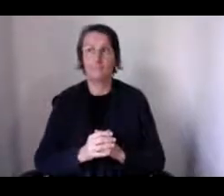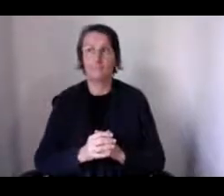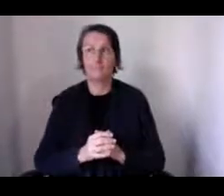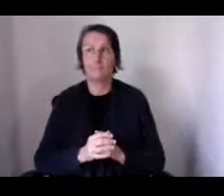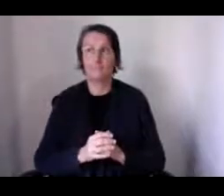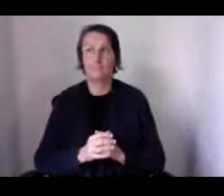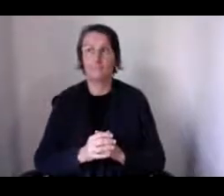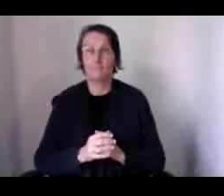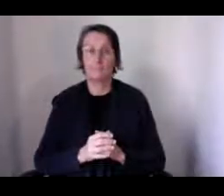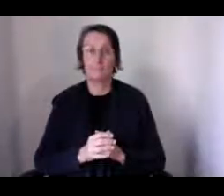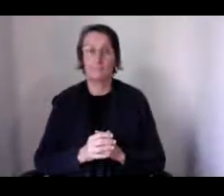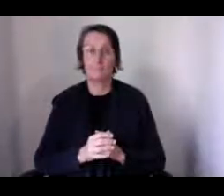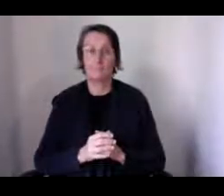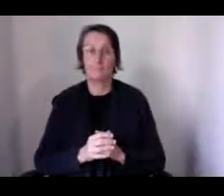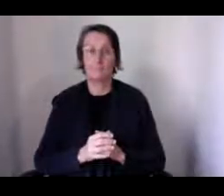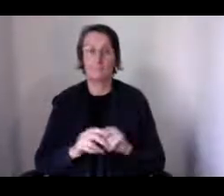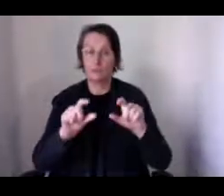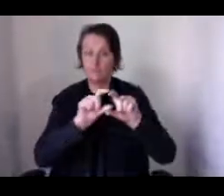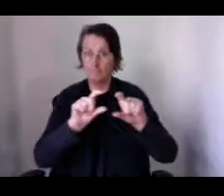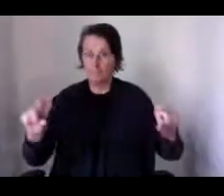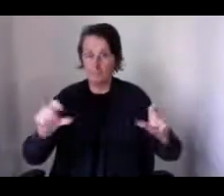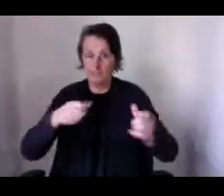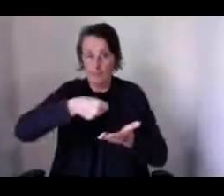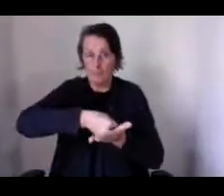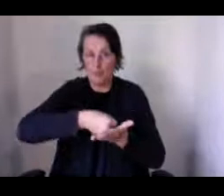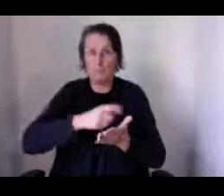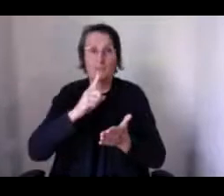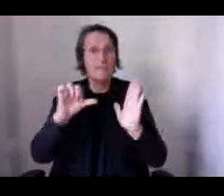The heading of this slide is Funding Available.